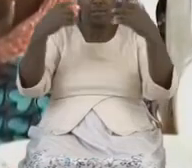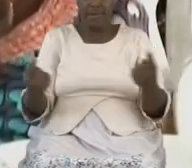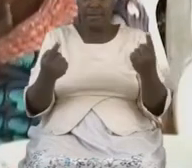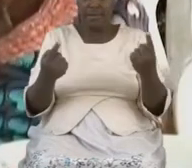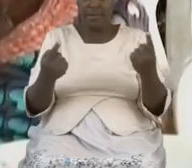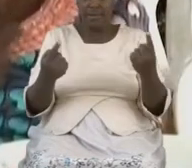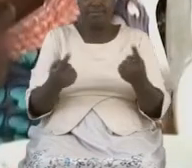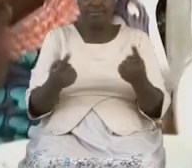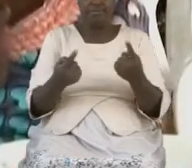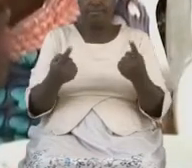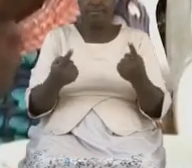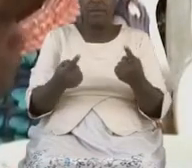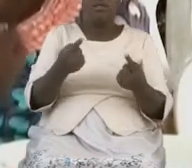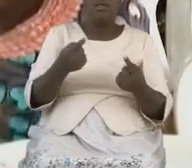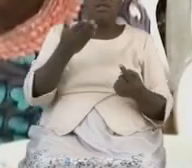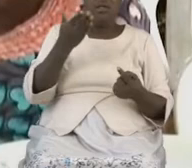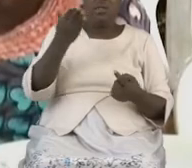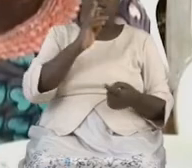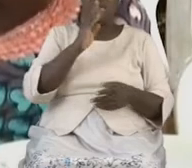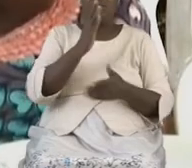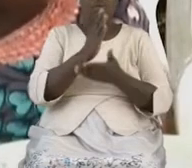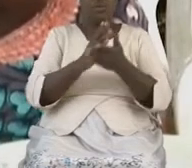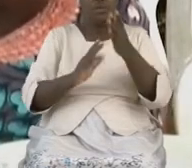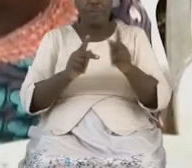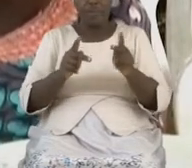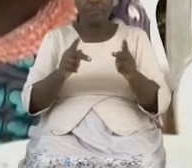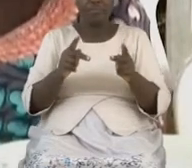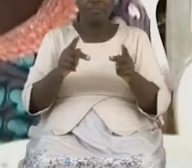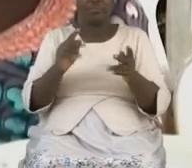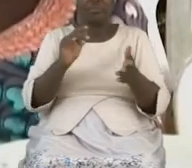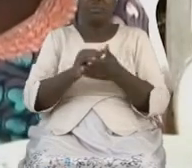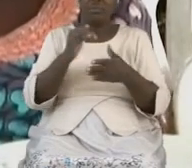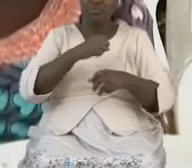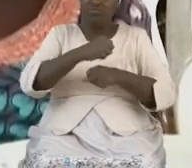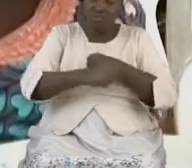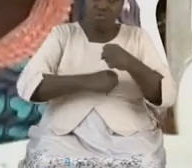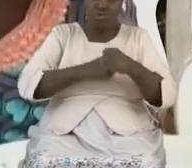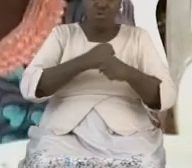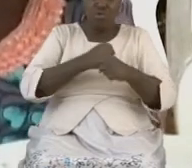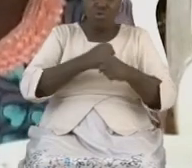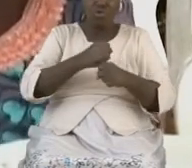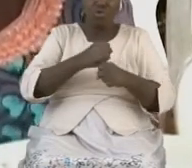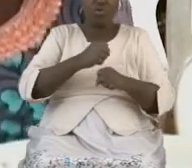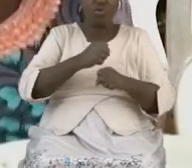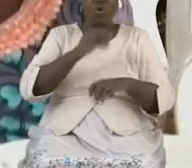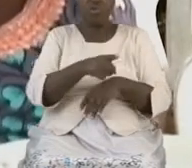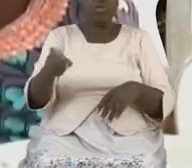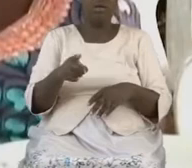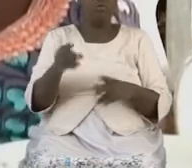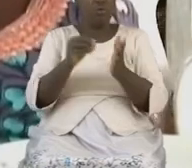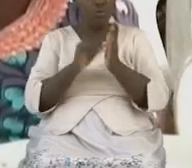have struggled on their own, and they have tried, and they have not succeeded. And so they